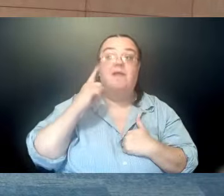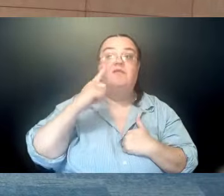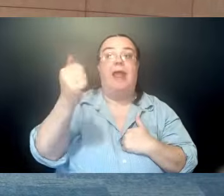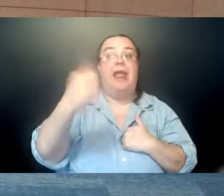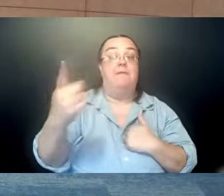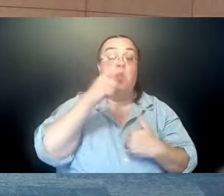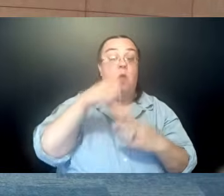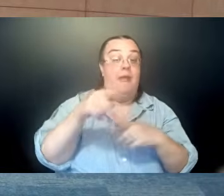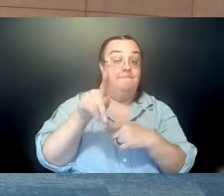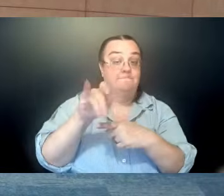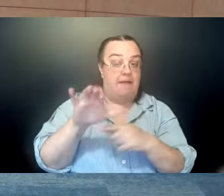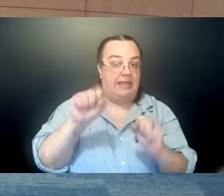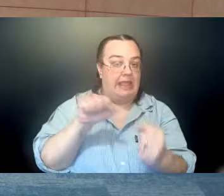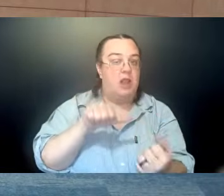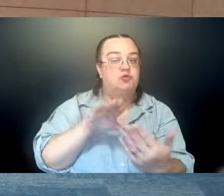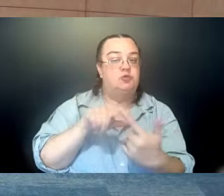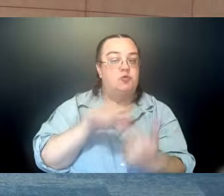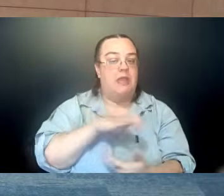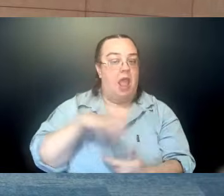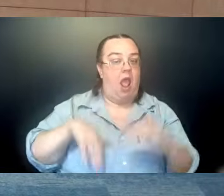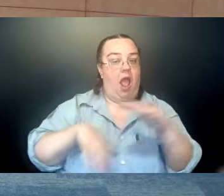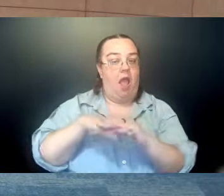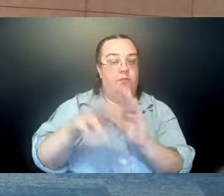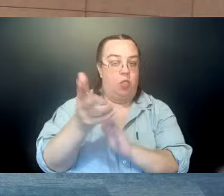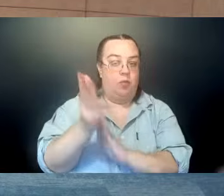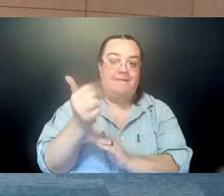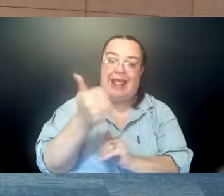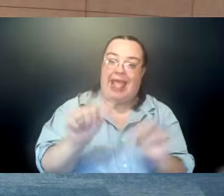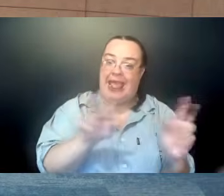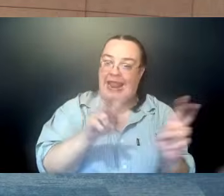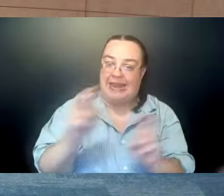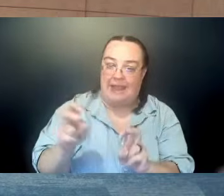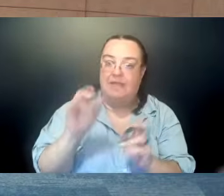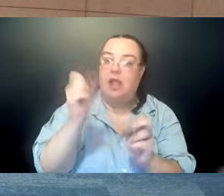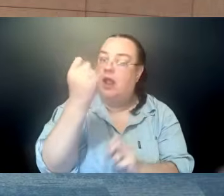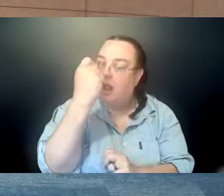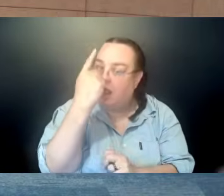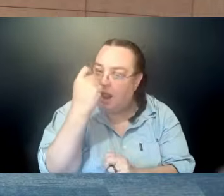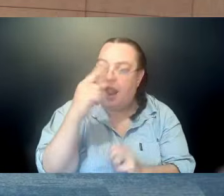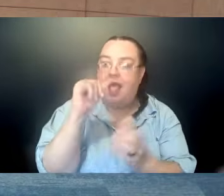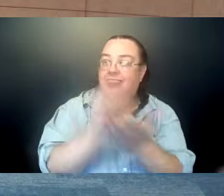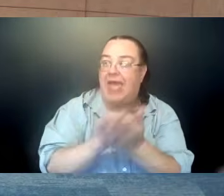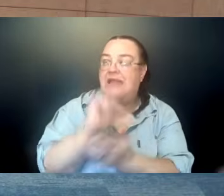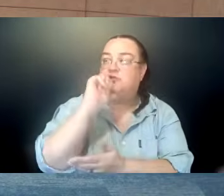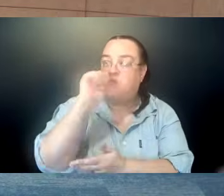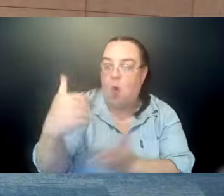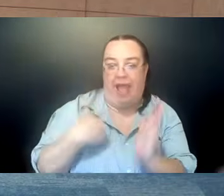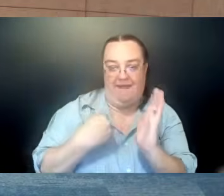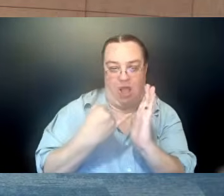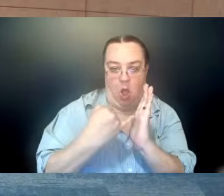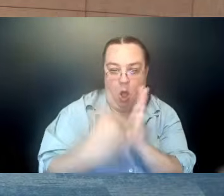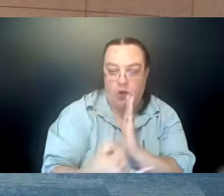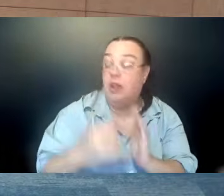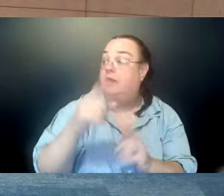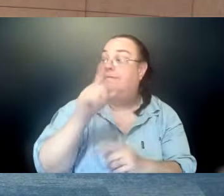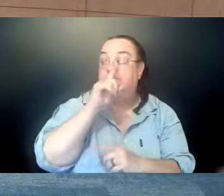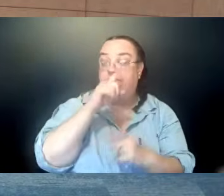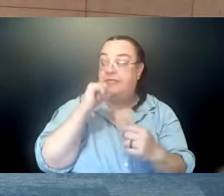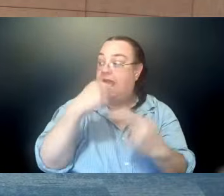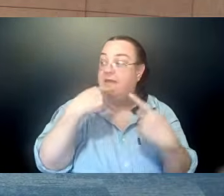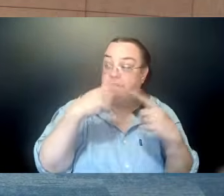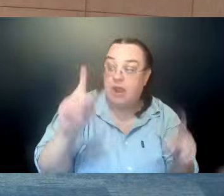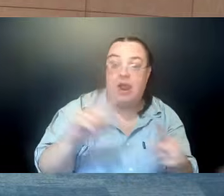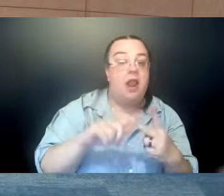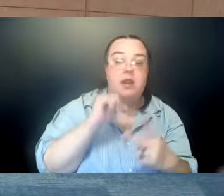to address the council for up to 3 minutes on any topic not underlined on the agenda. So not the proclamations, not the budget